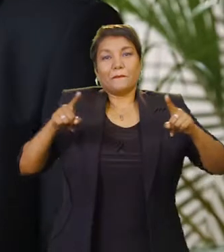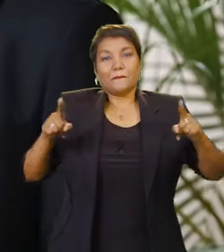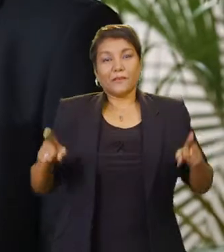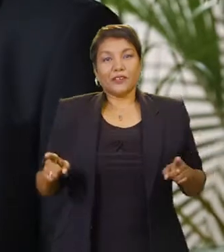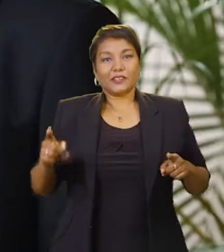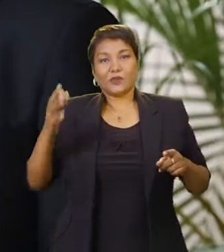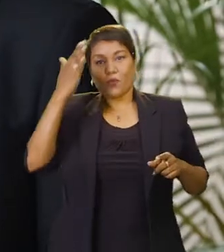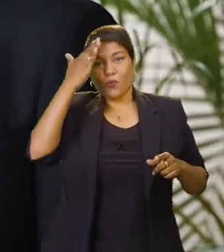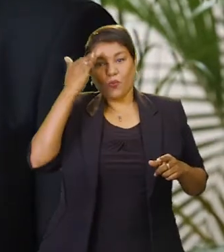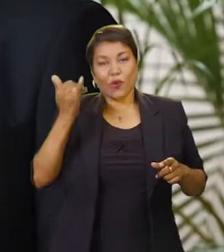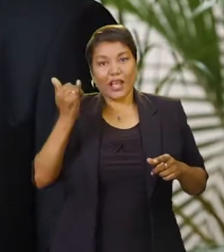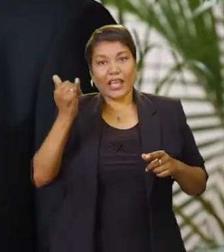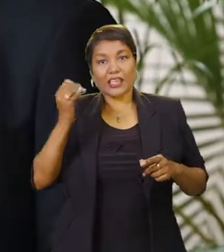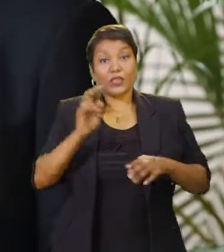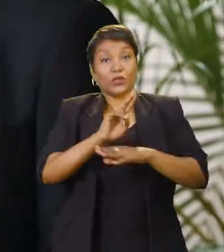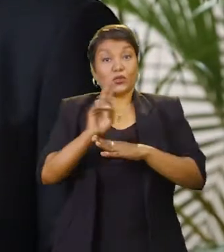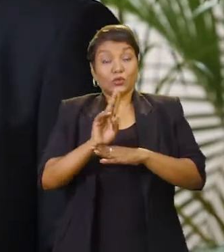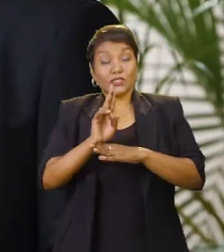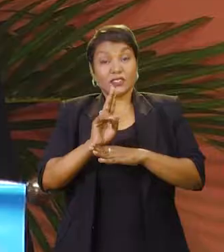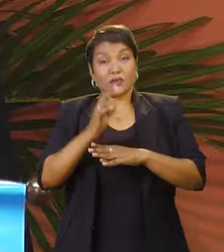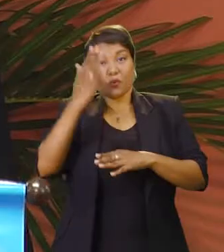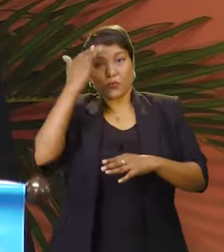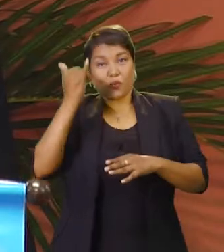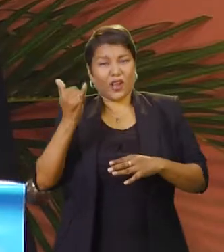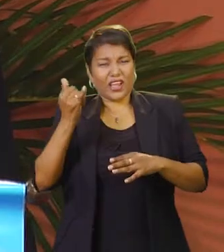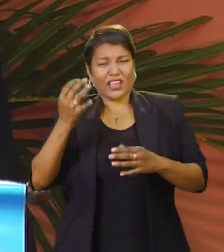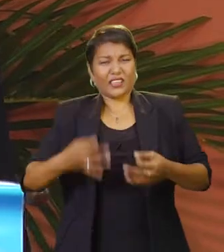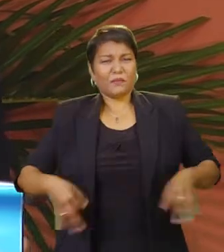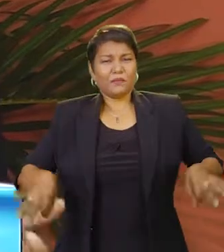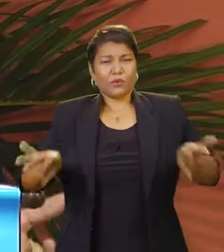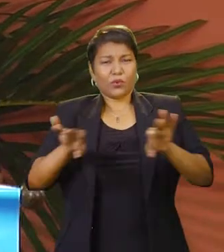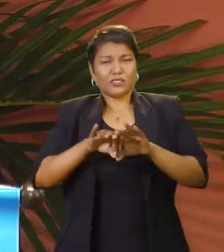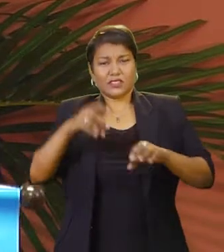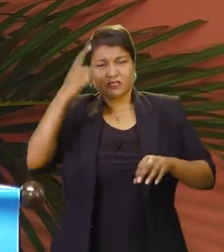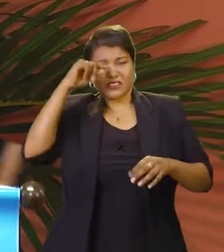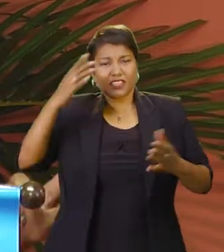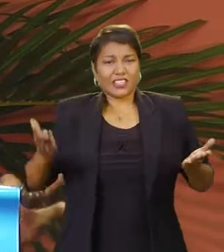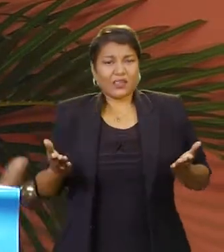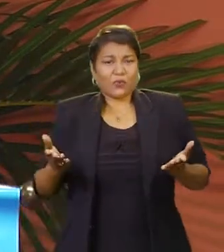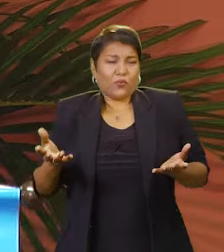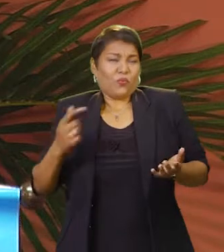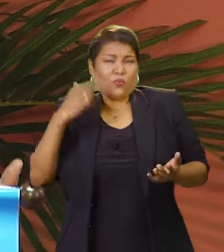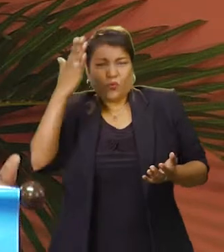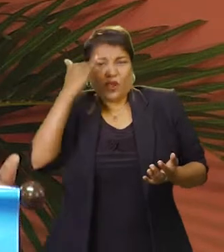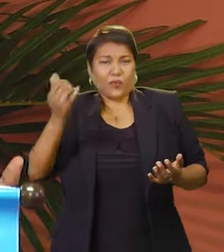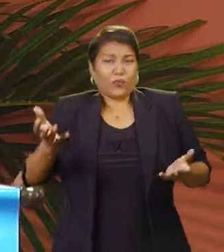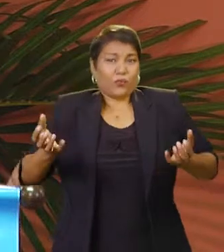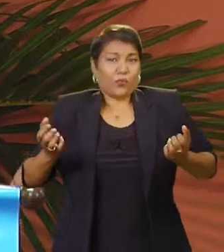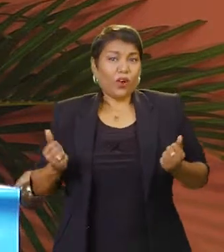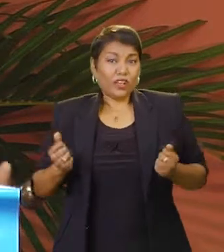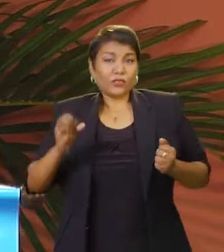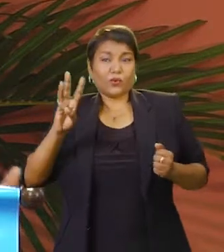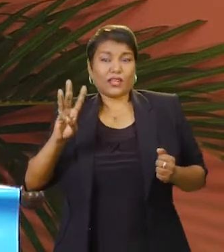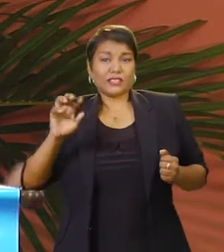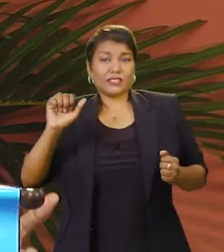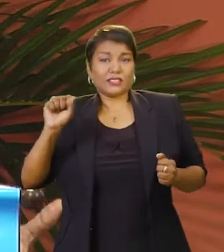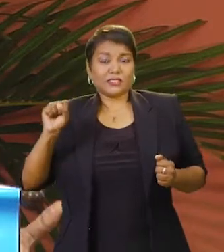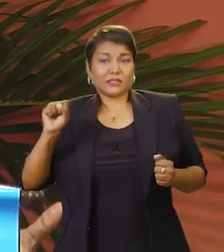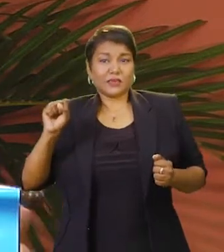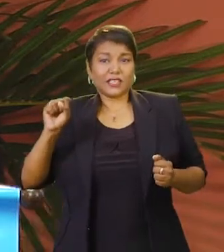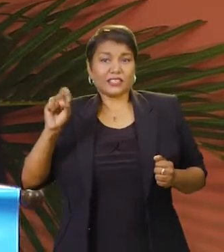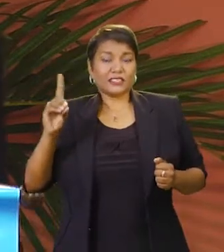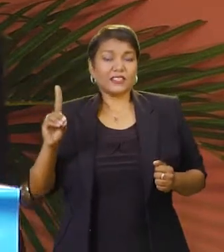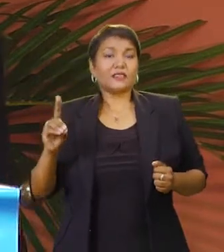off as many of the others. So the question then is, why would we even want to, you know, what is the driver for